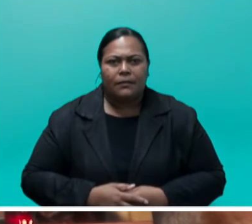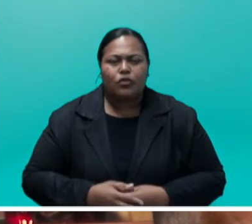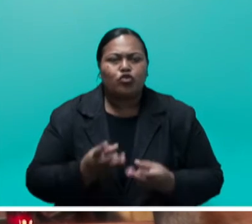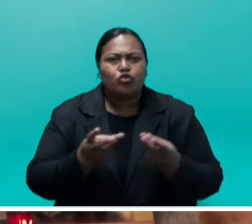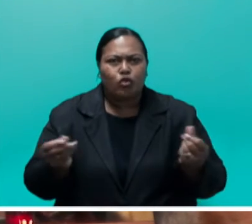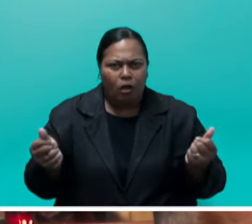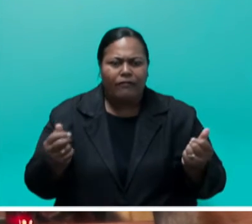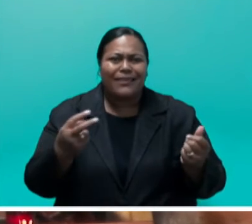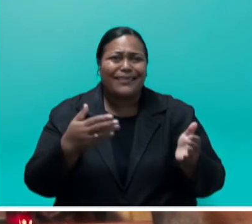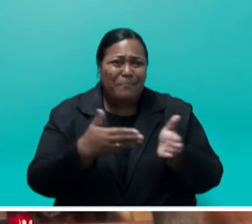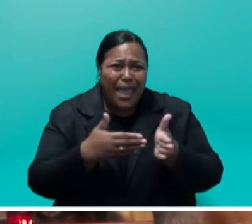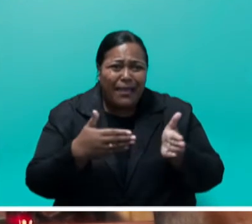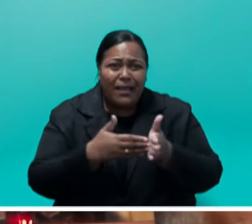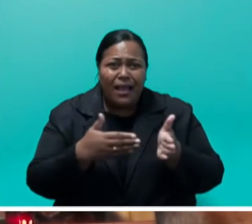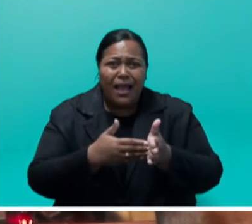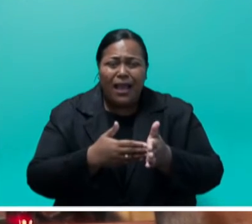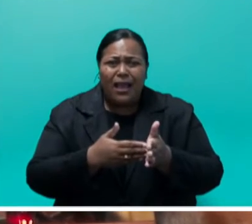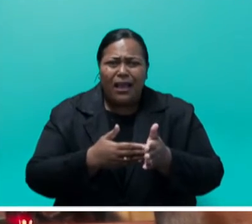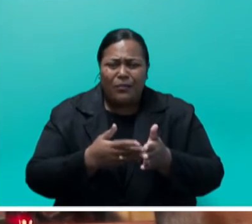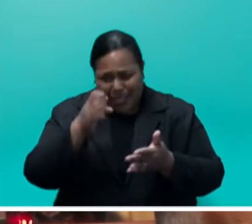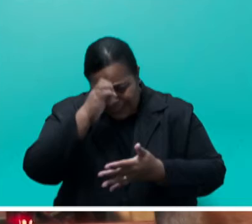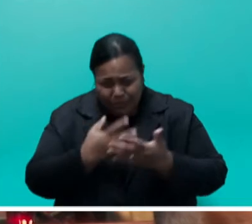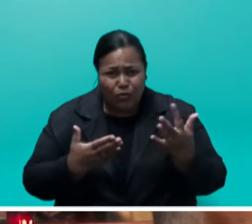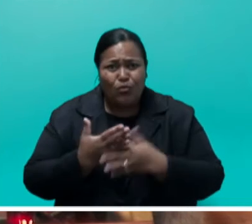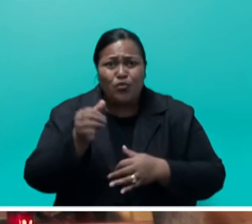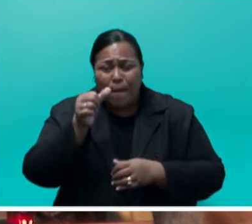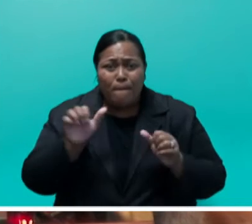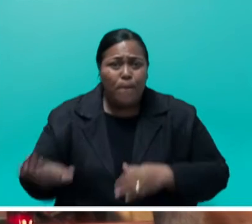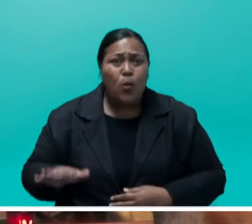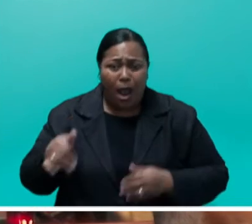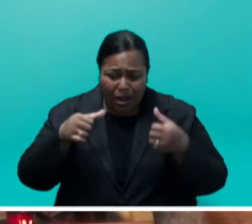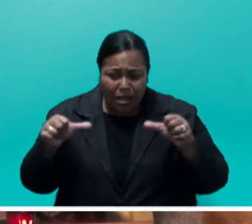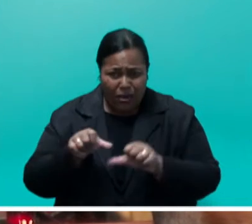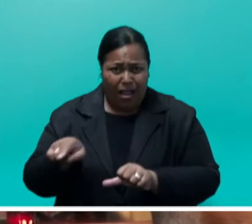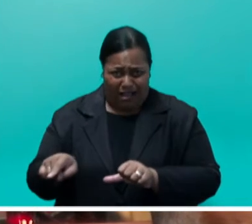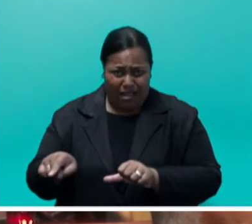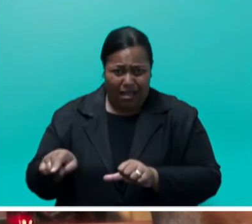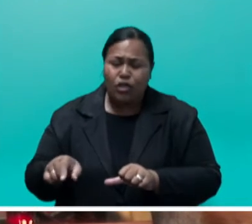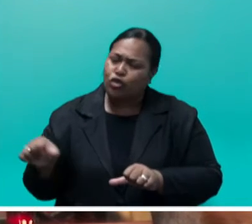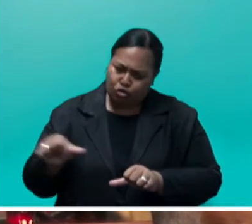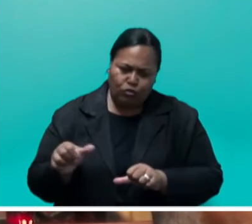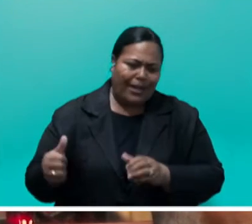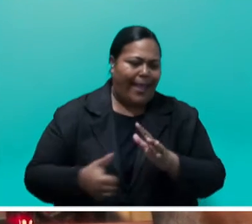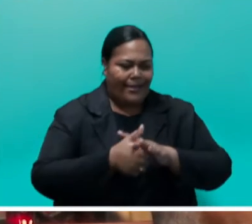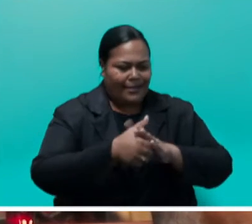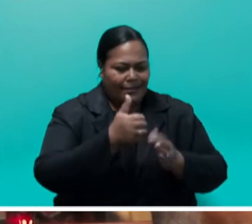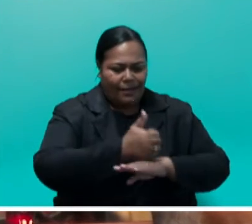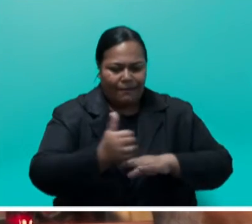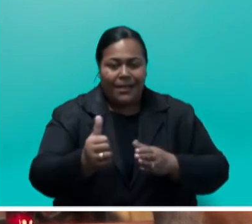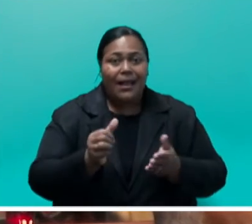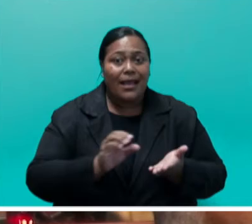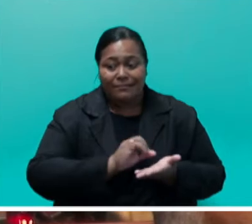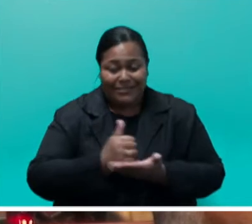faced by the poor agricultural households through increasing their access to government assistance. As an